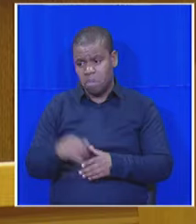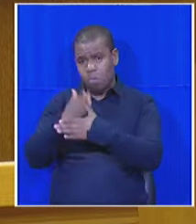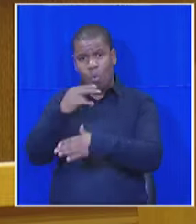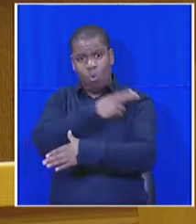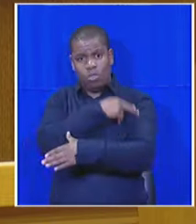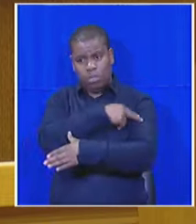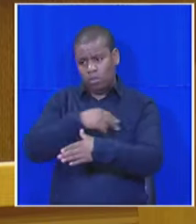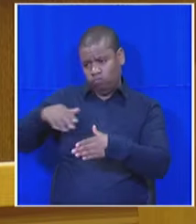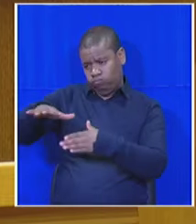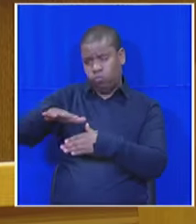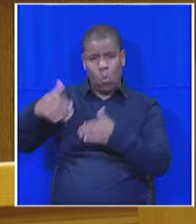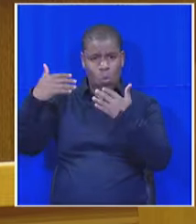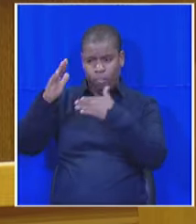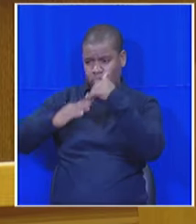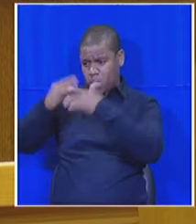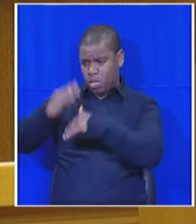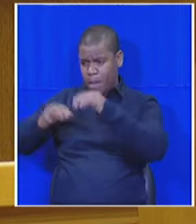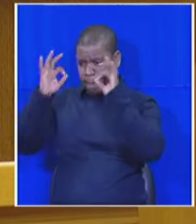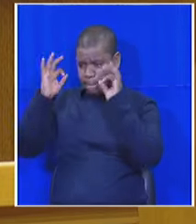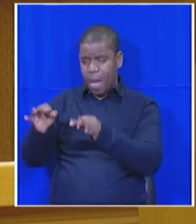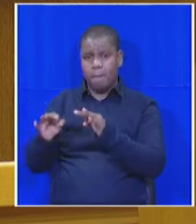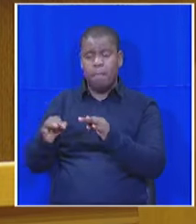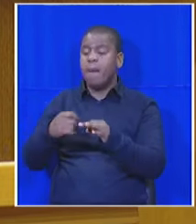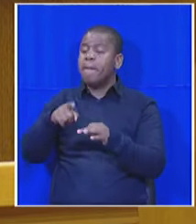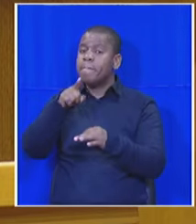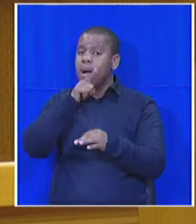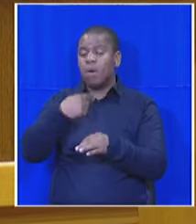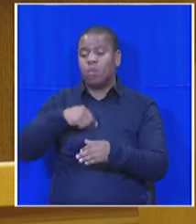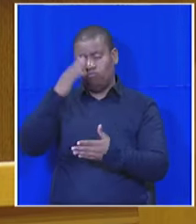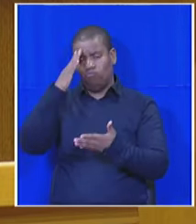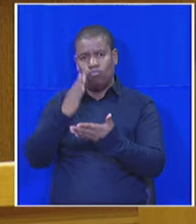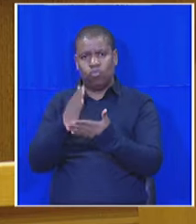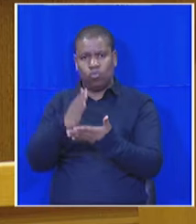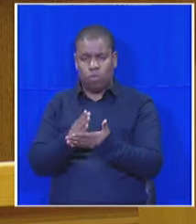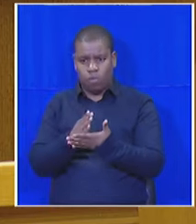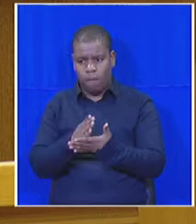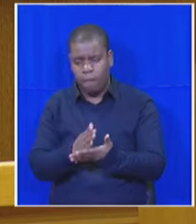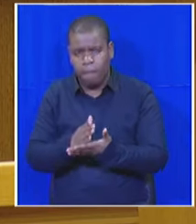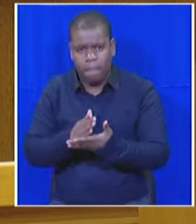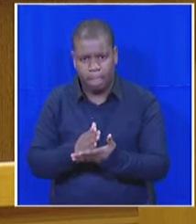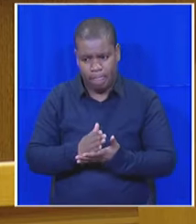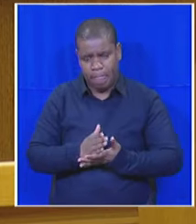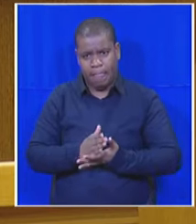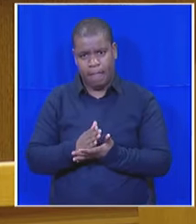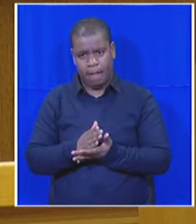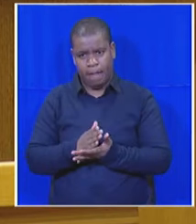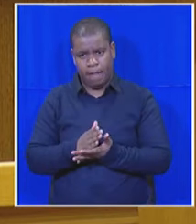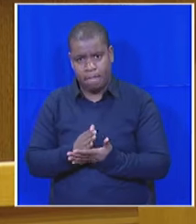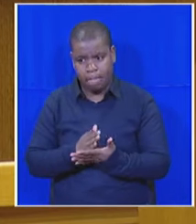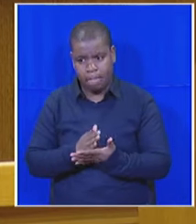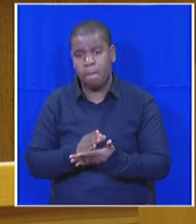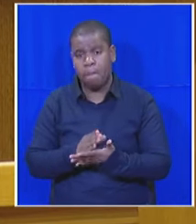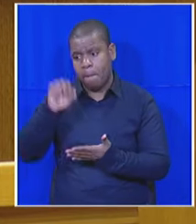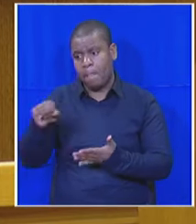at Doranginja. Kodwa siqinisekile siyabacela abantu bakuthi into yoba bangayilahli imbo yabo ngophoyiyane kuba kaloku xa